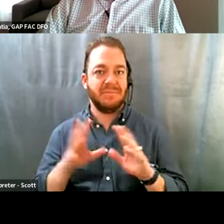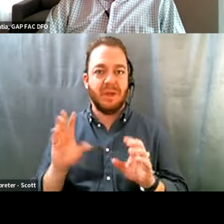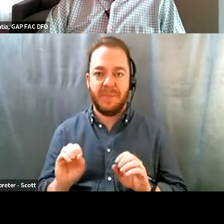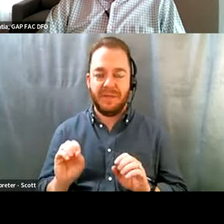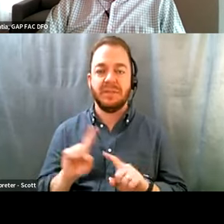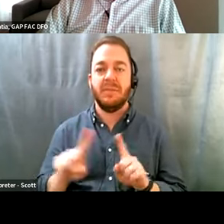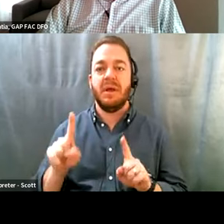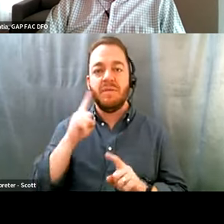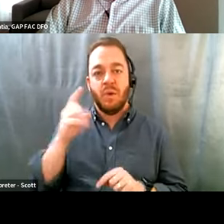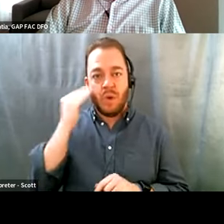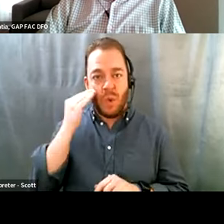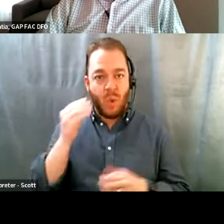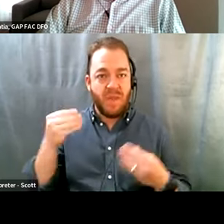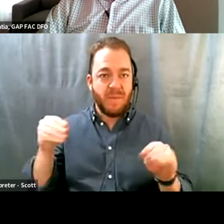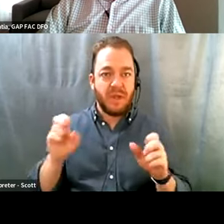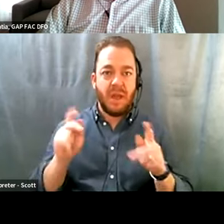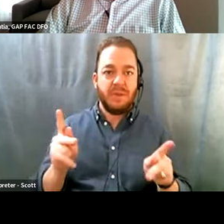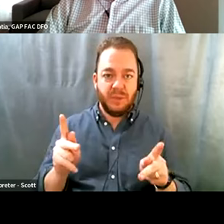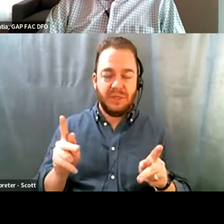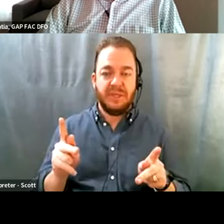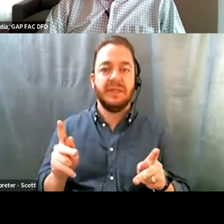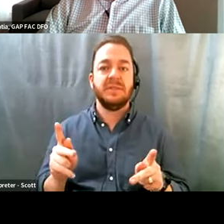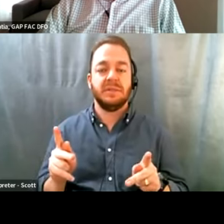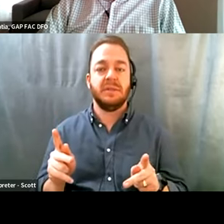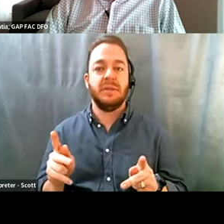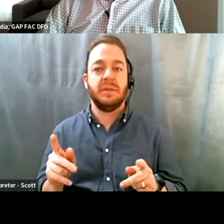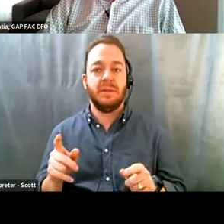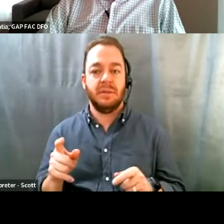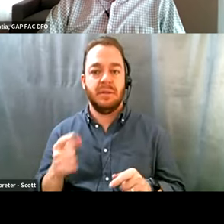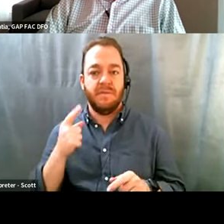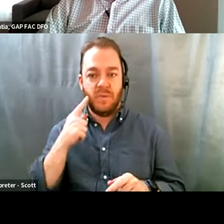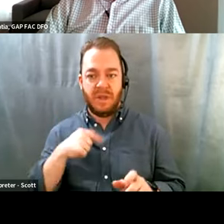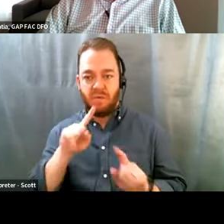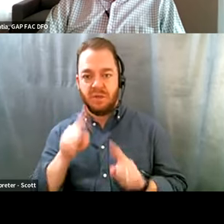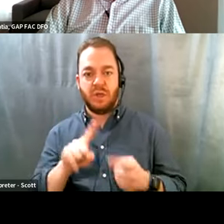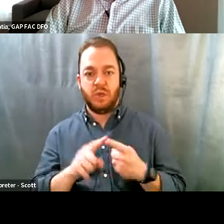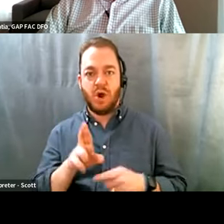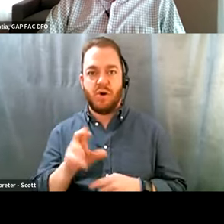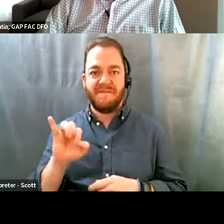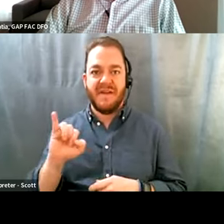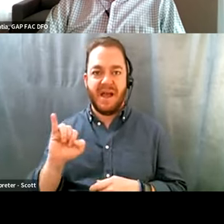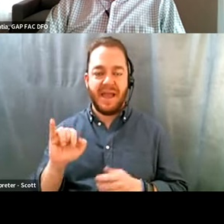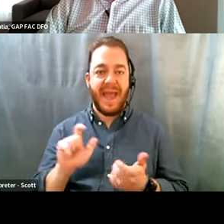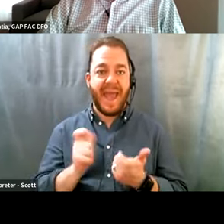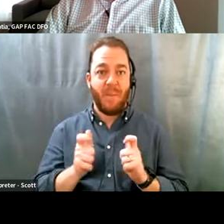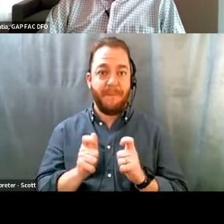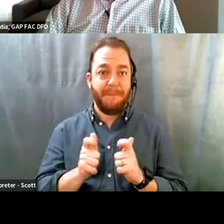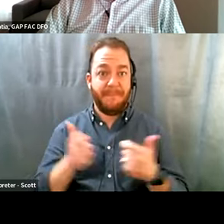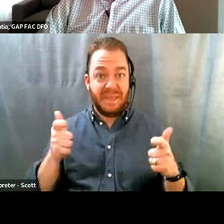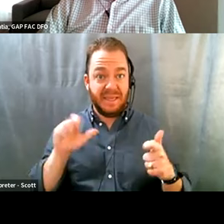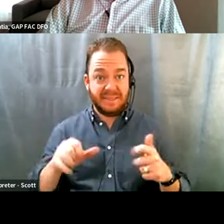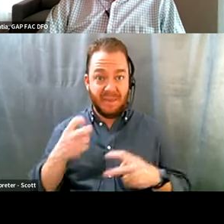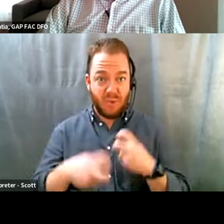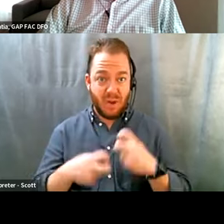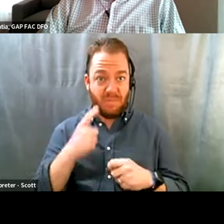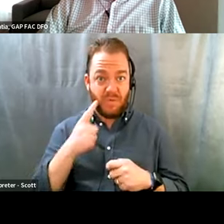know what is the market opportunity of me even responding to that RFI? How big is that problem for the government? Is that,